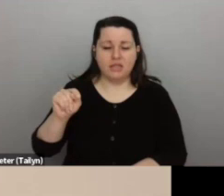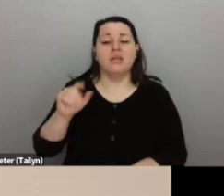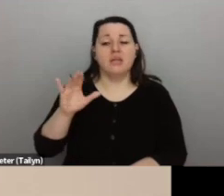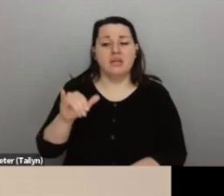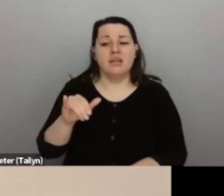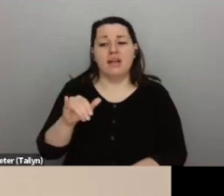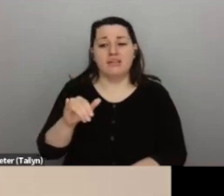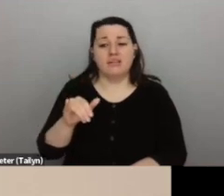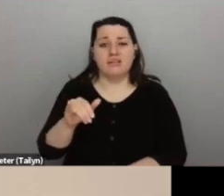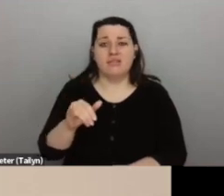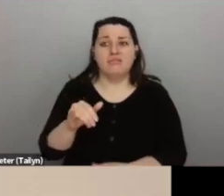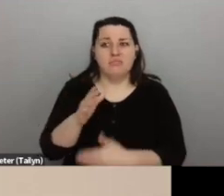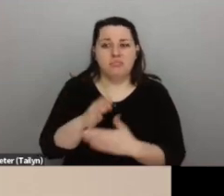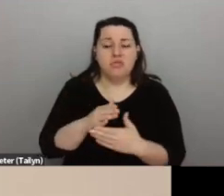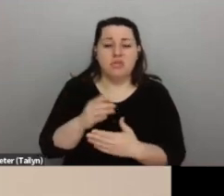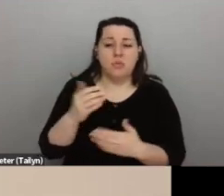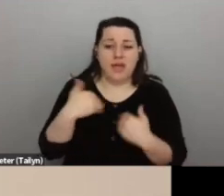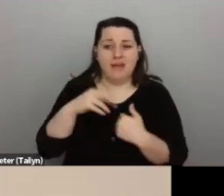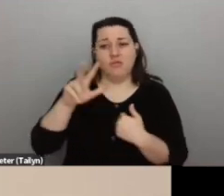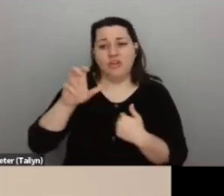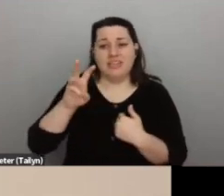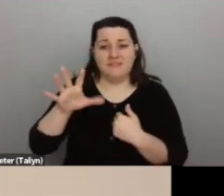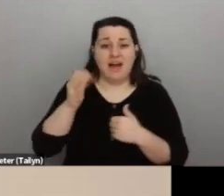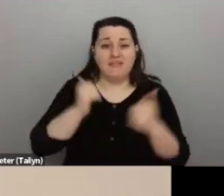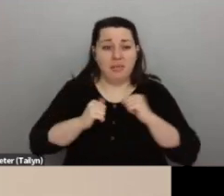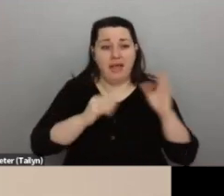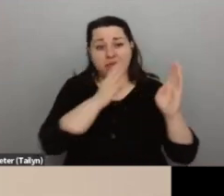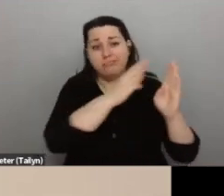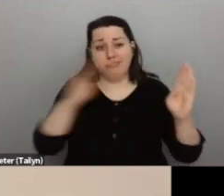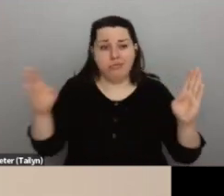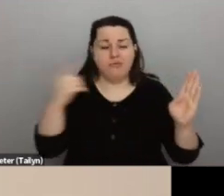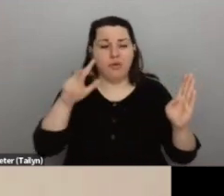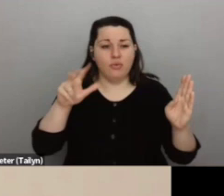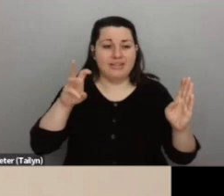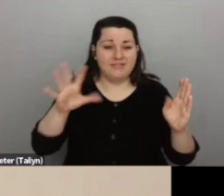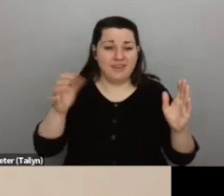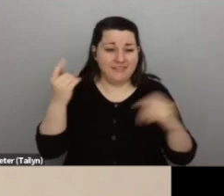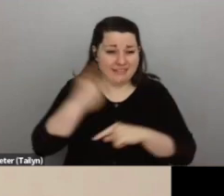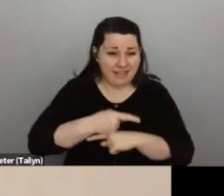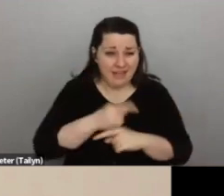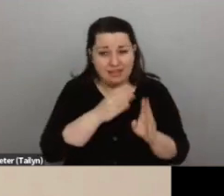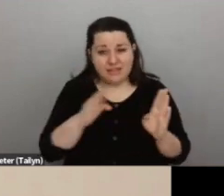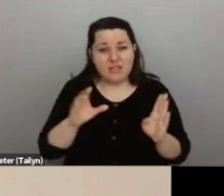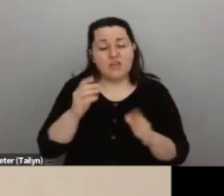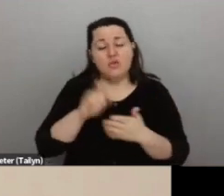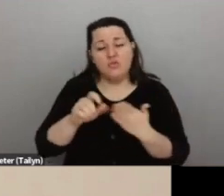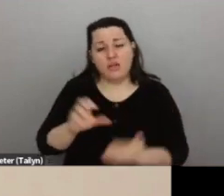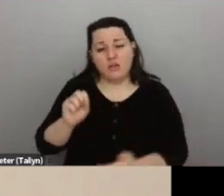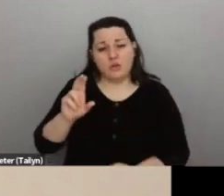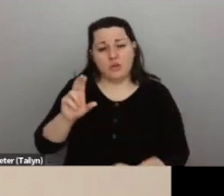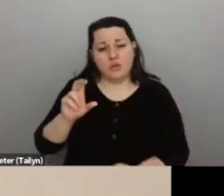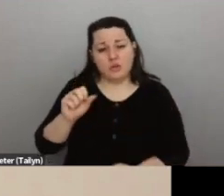365 plays slash 365 days by Susan Laurie Parks.